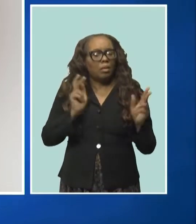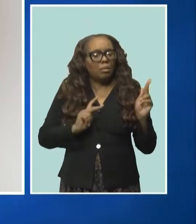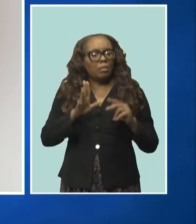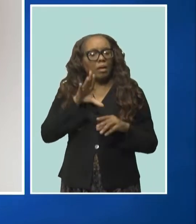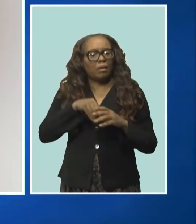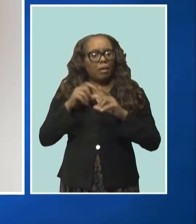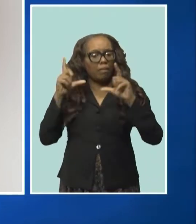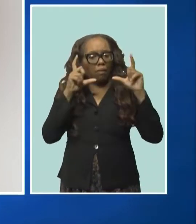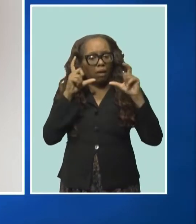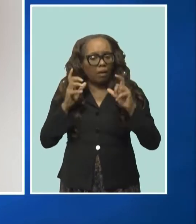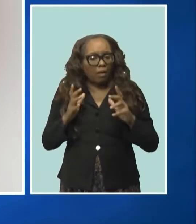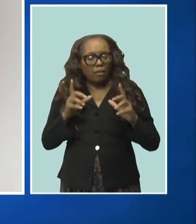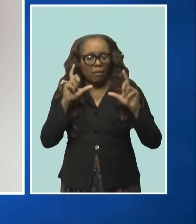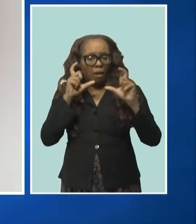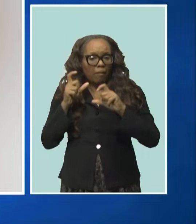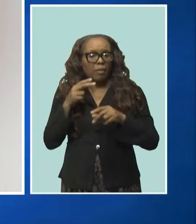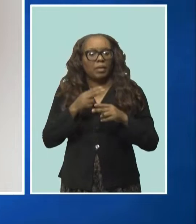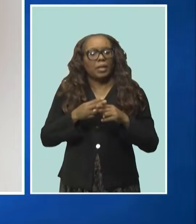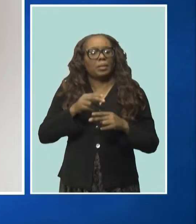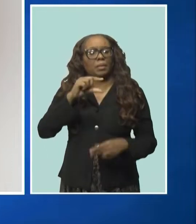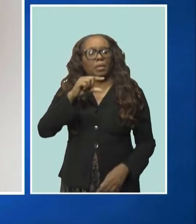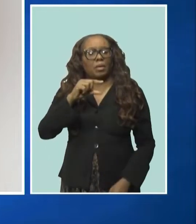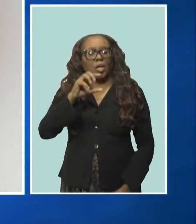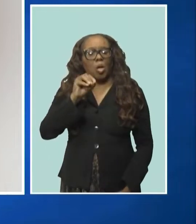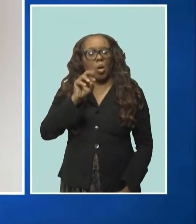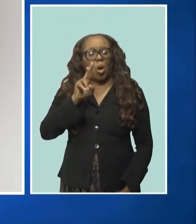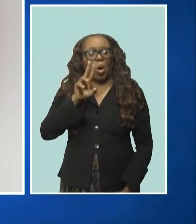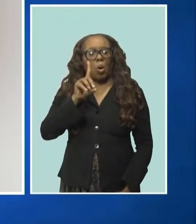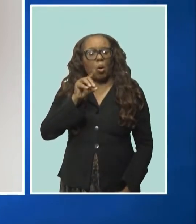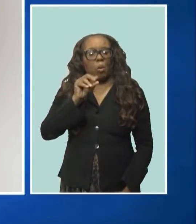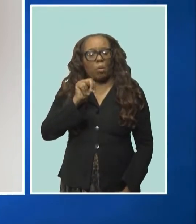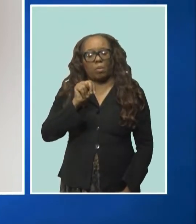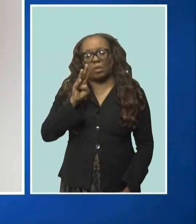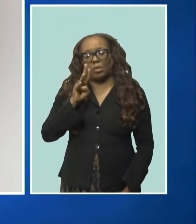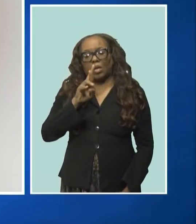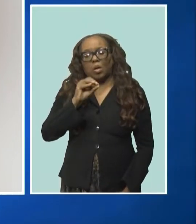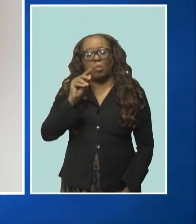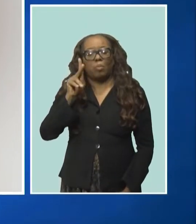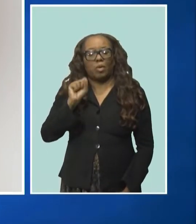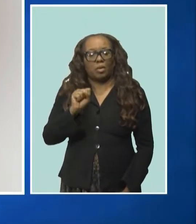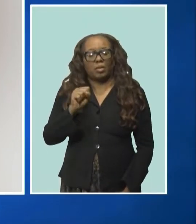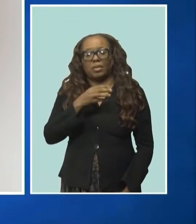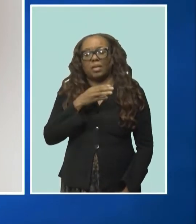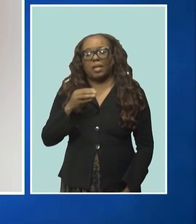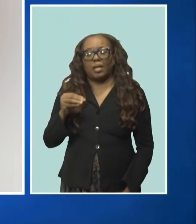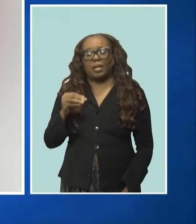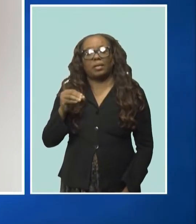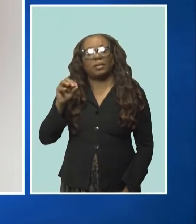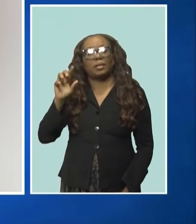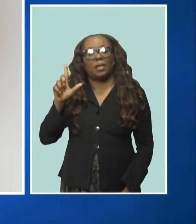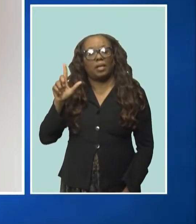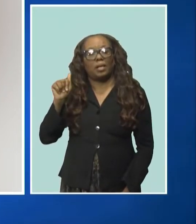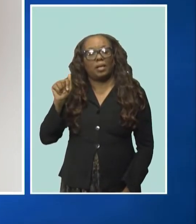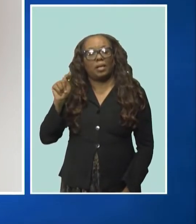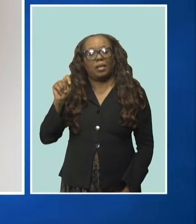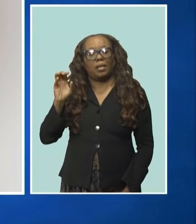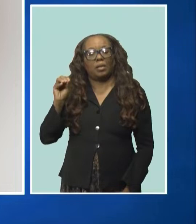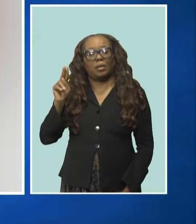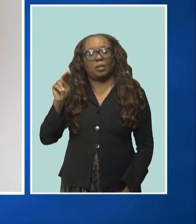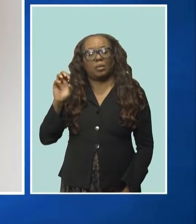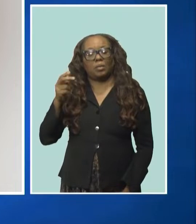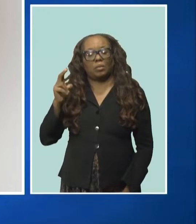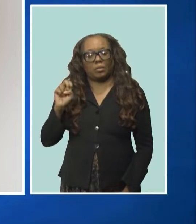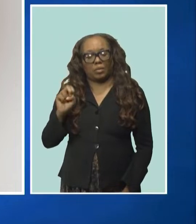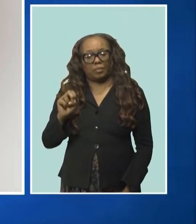Cyprian Latouche Jr. Prime Minister, the Honourable Mia Amor Motley, in a statement, said news of Mr. Alen's death marks the end of an